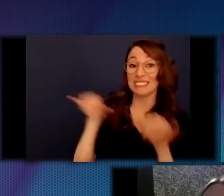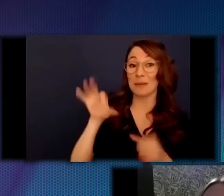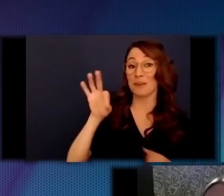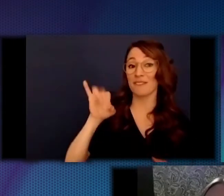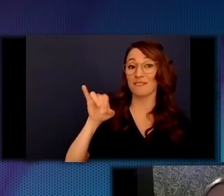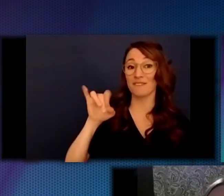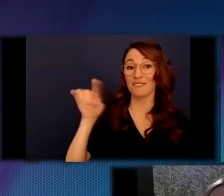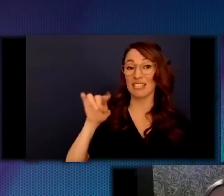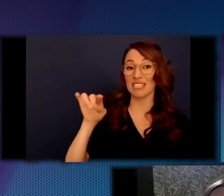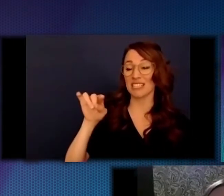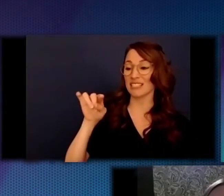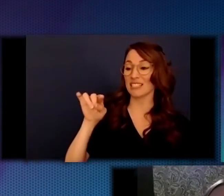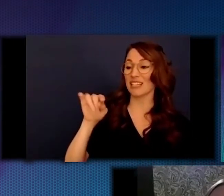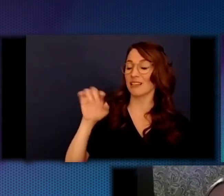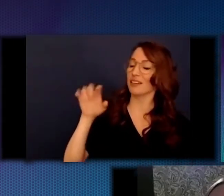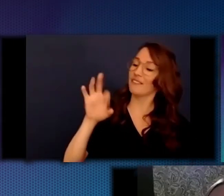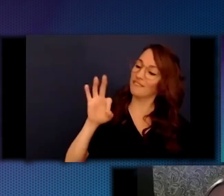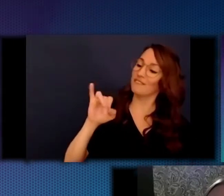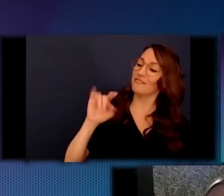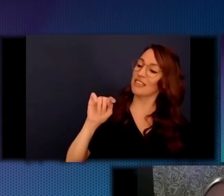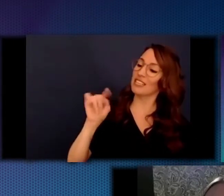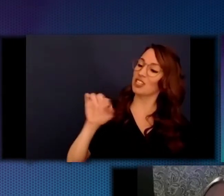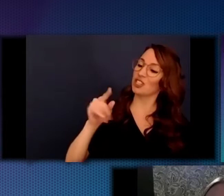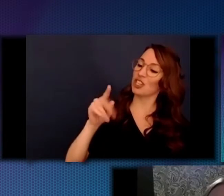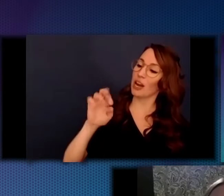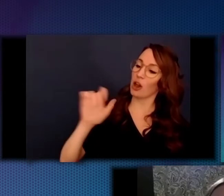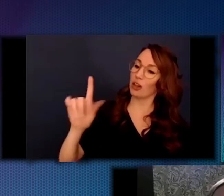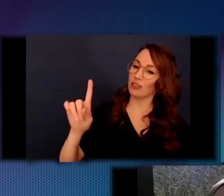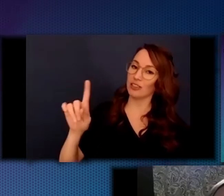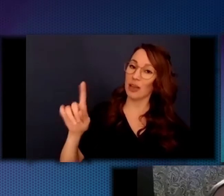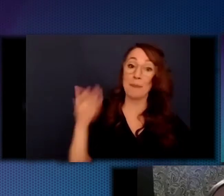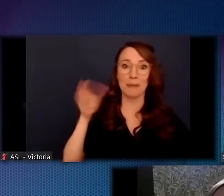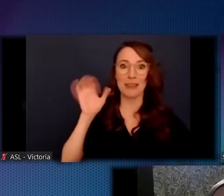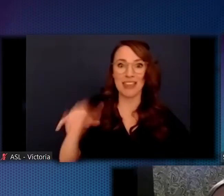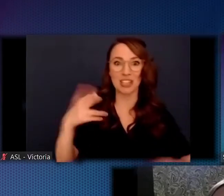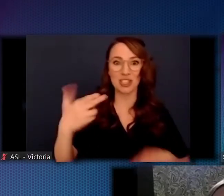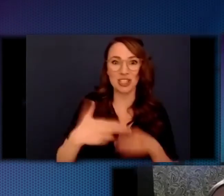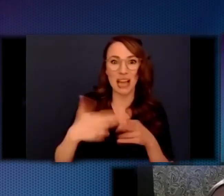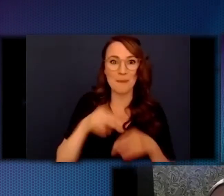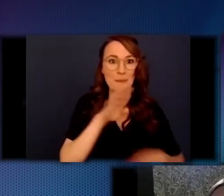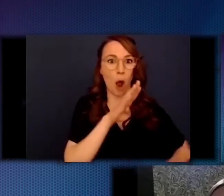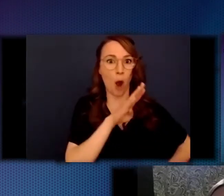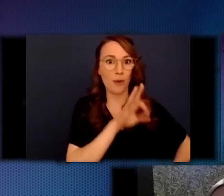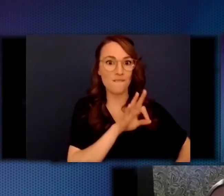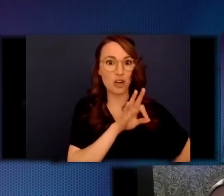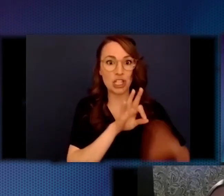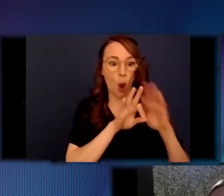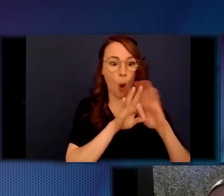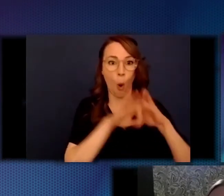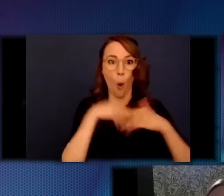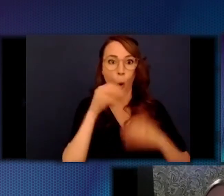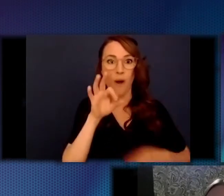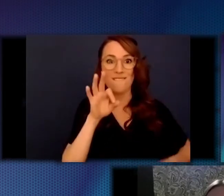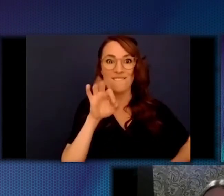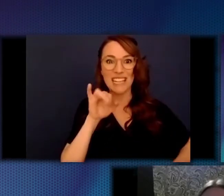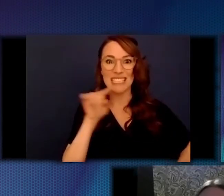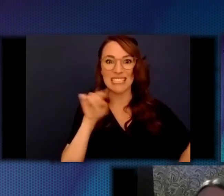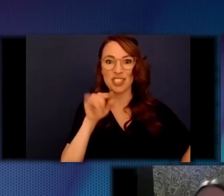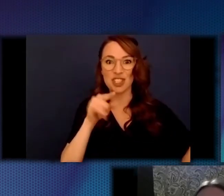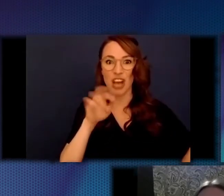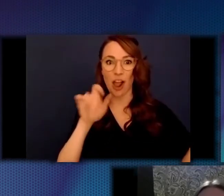Frederick. Barbara Fitzgerald. Barbara Fitzgerald Fritchie. Yeah. Barbara